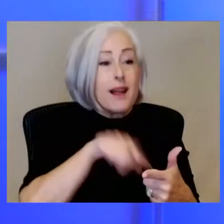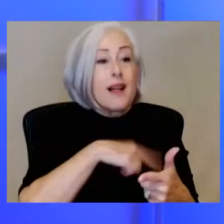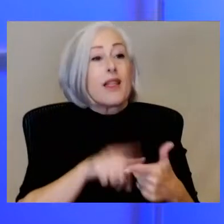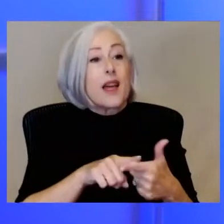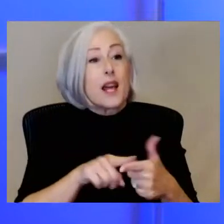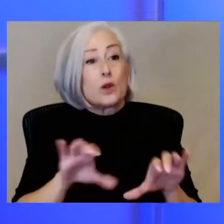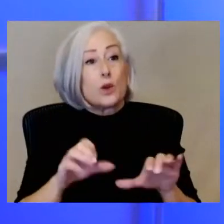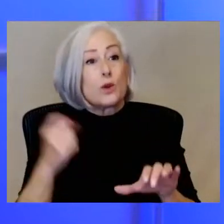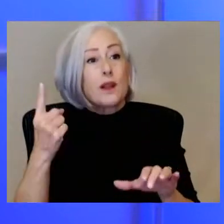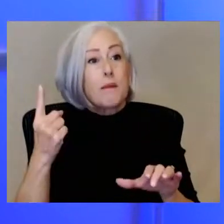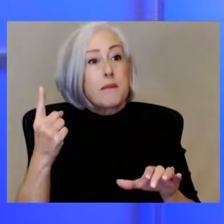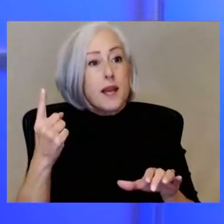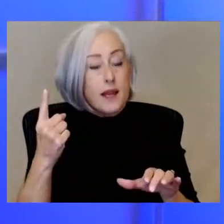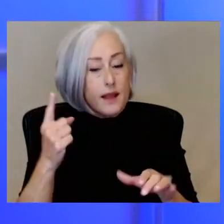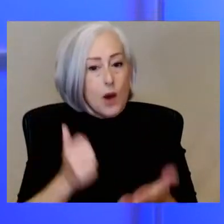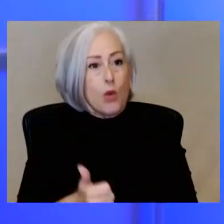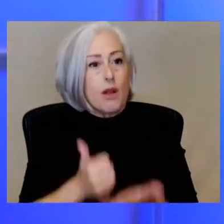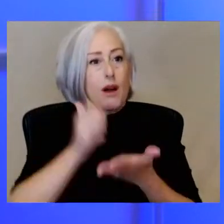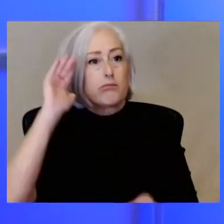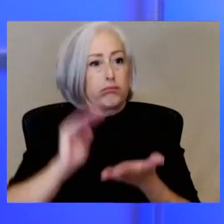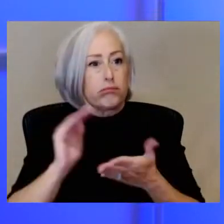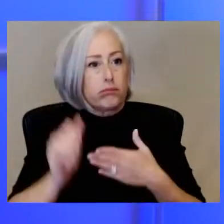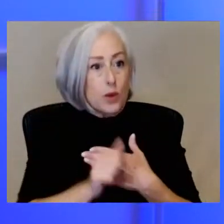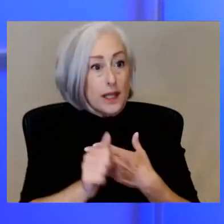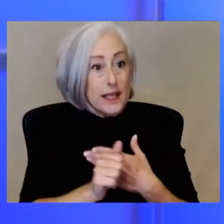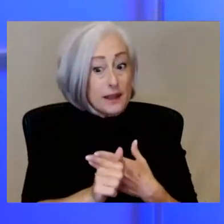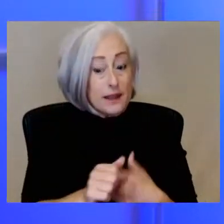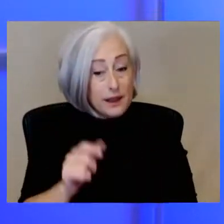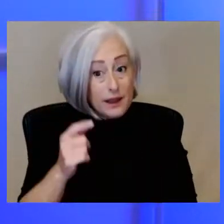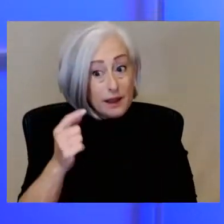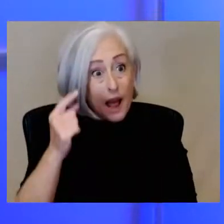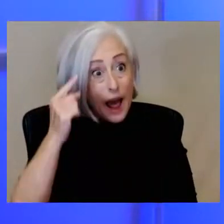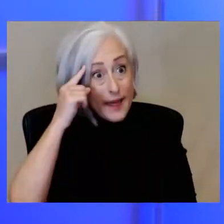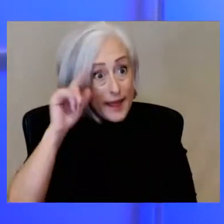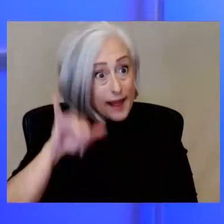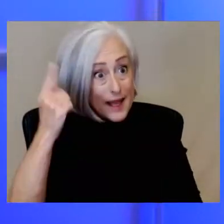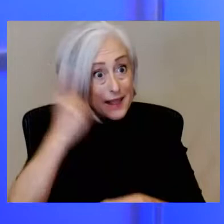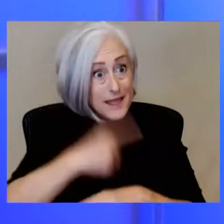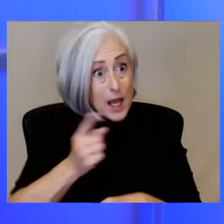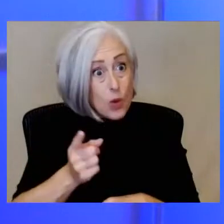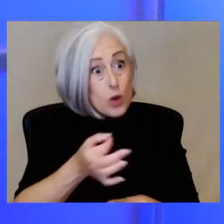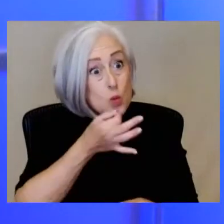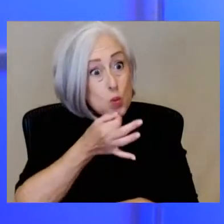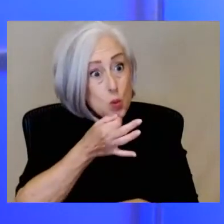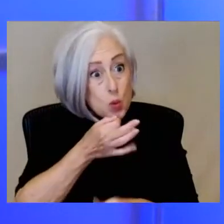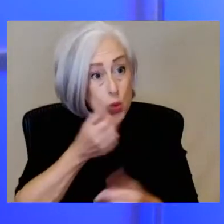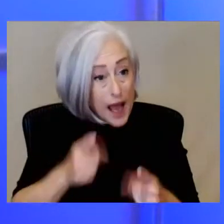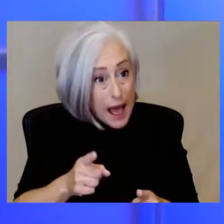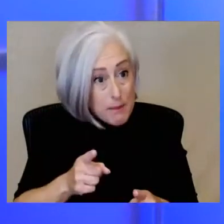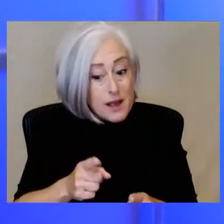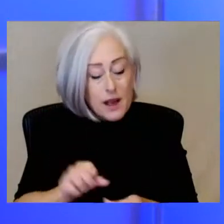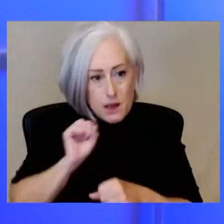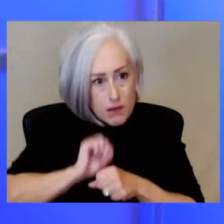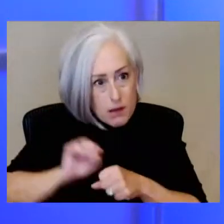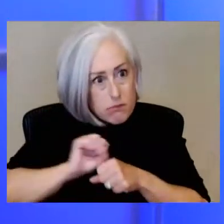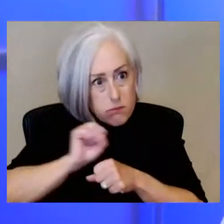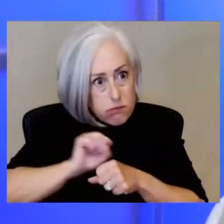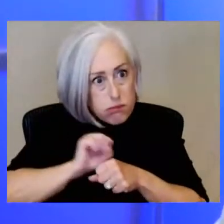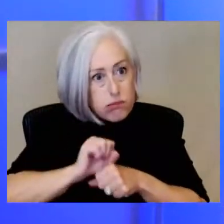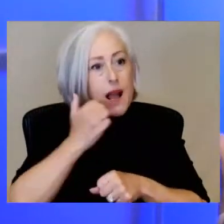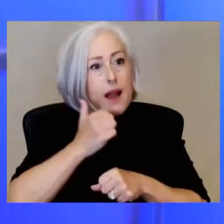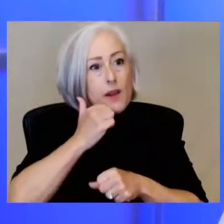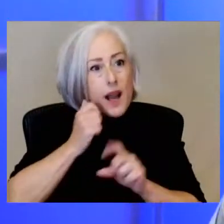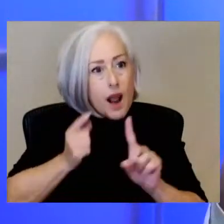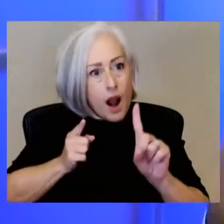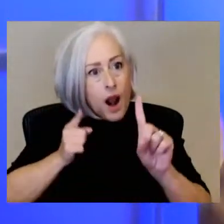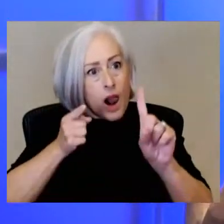And I think that day is coming, and we're working hard every day to get there. But we